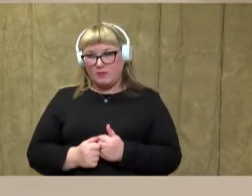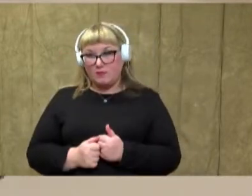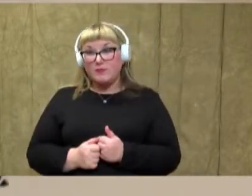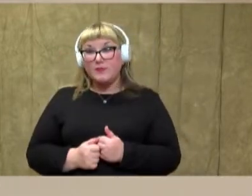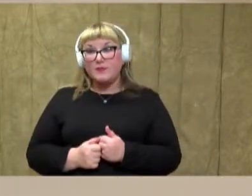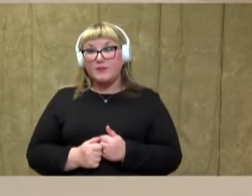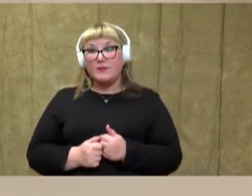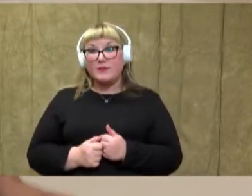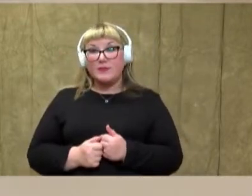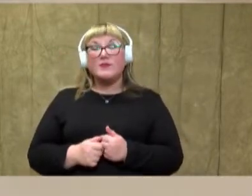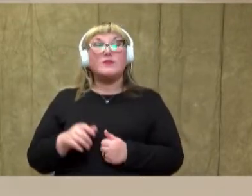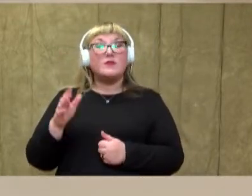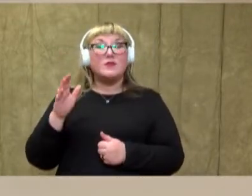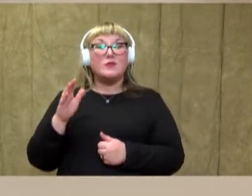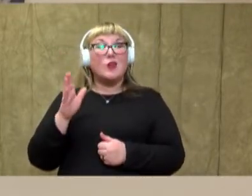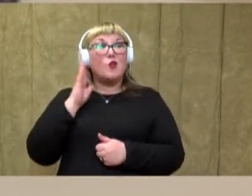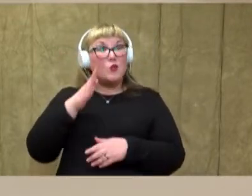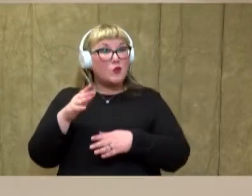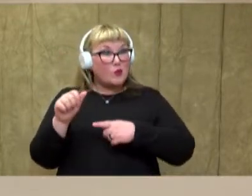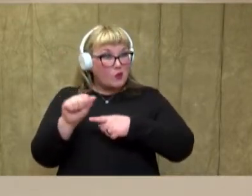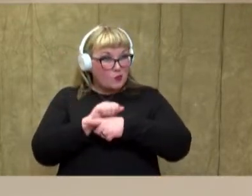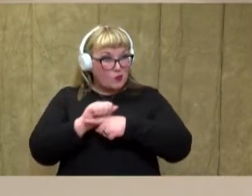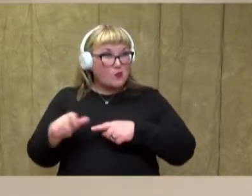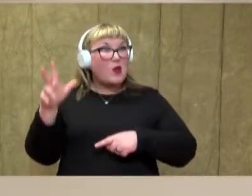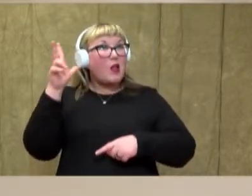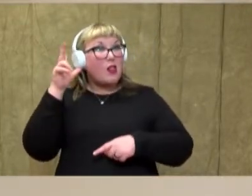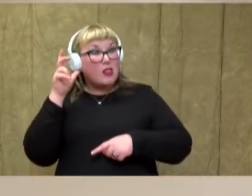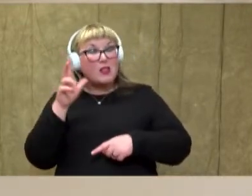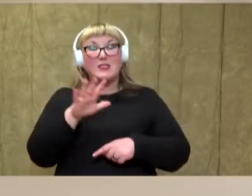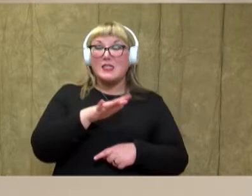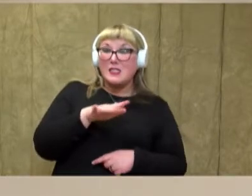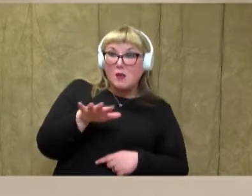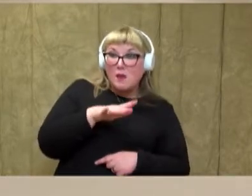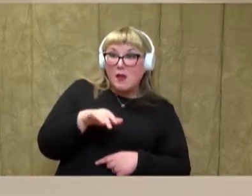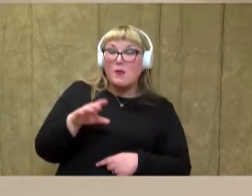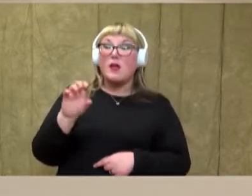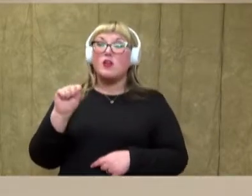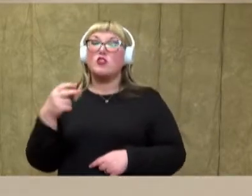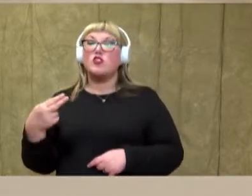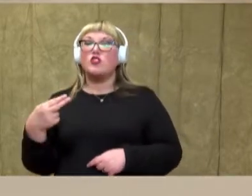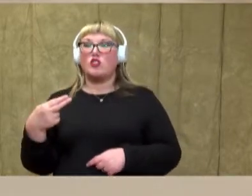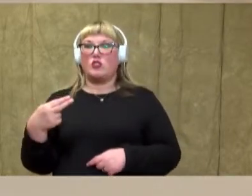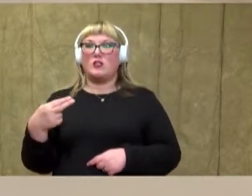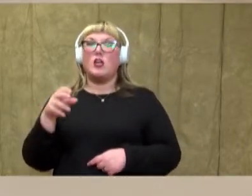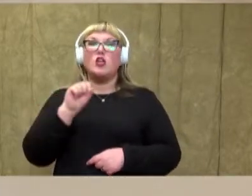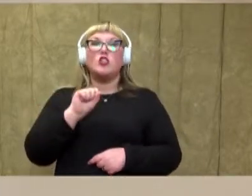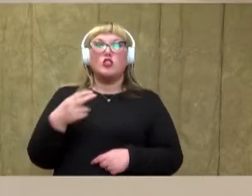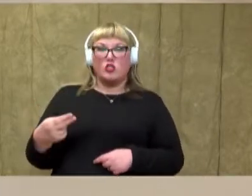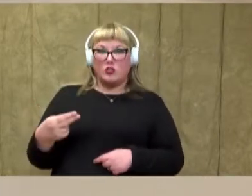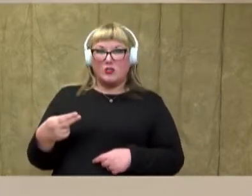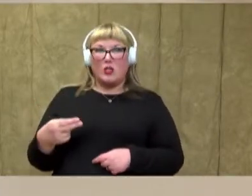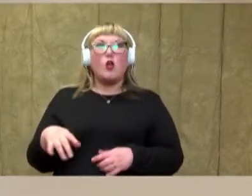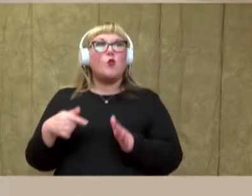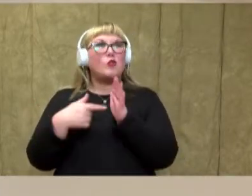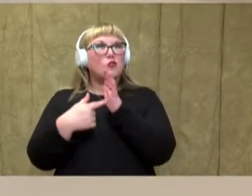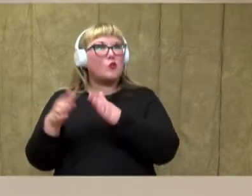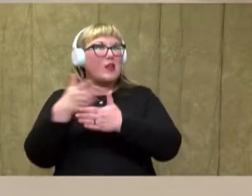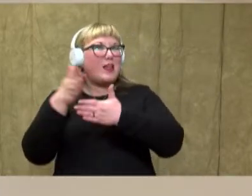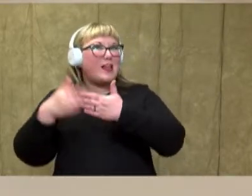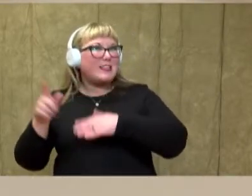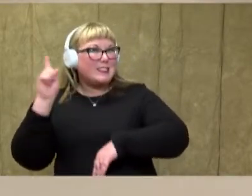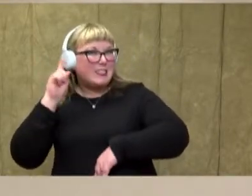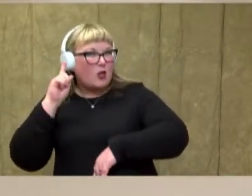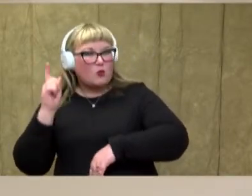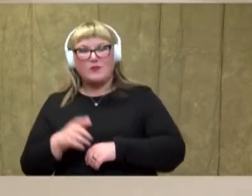over. So we're going to practice listening and spelling the sh digraph when it appears as an ending sound.